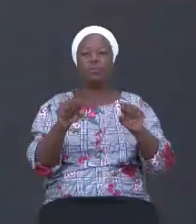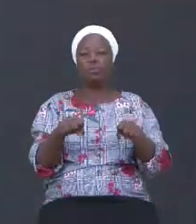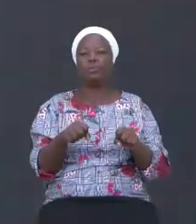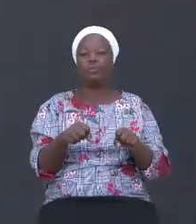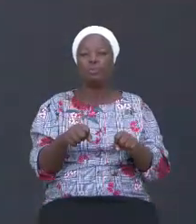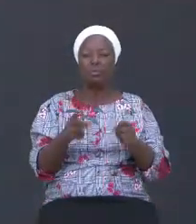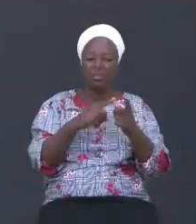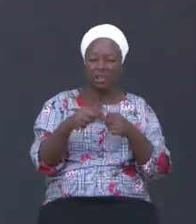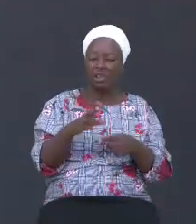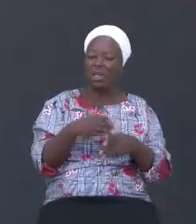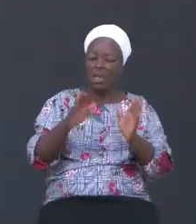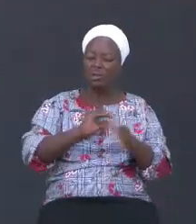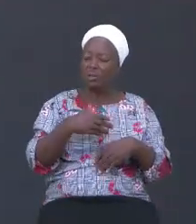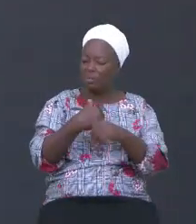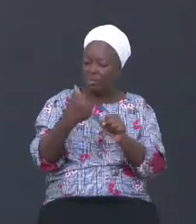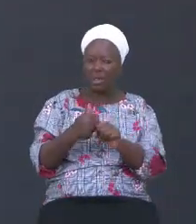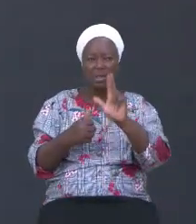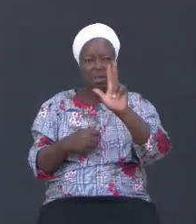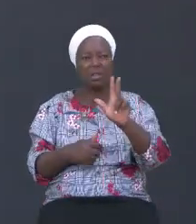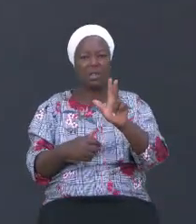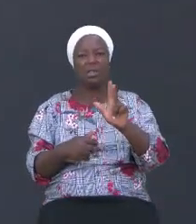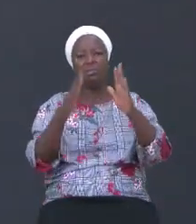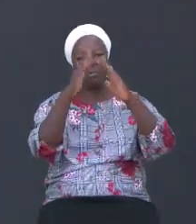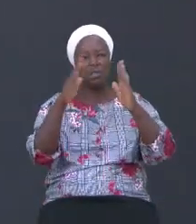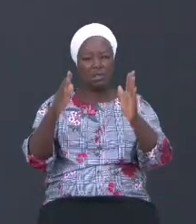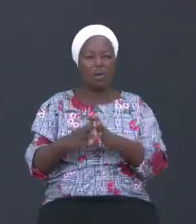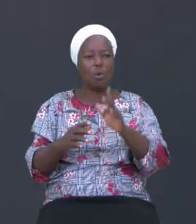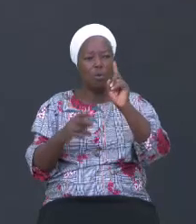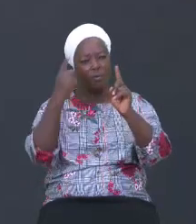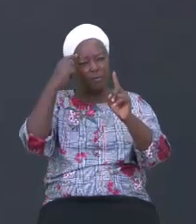one for thee and one for Moses and one for Elias. And then